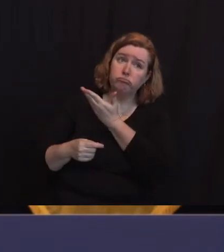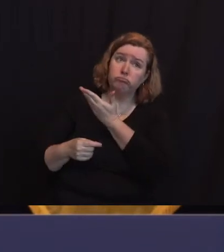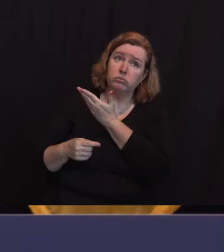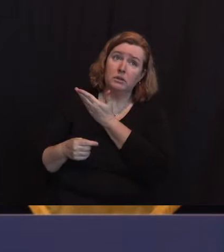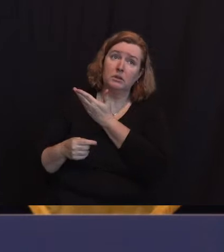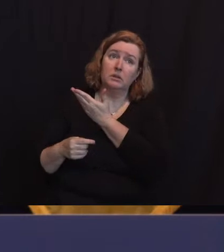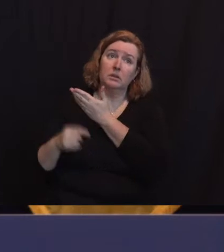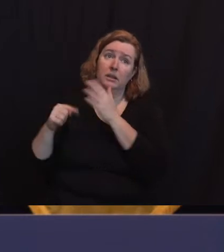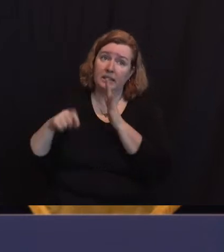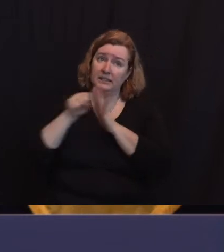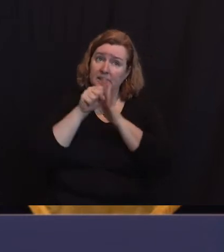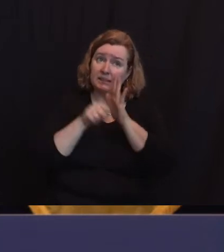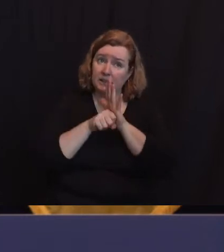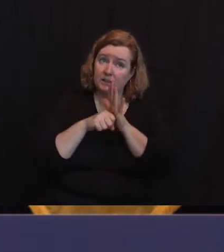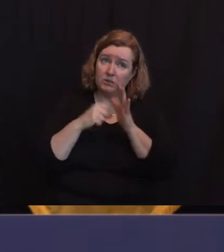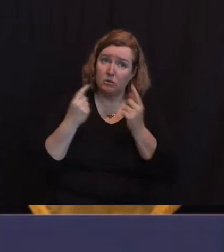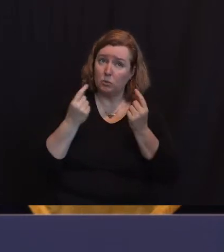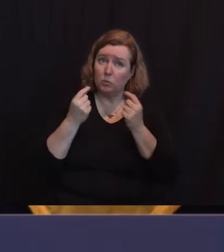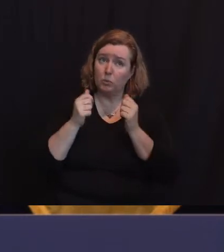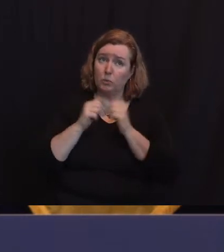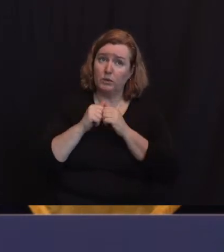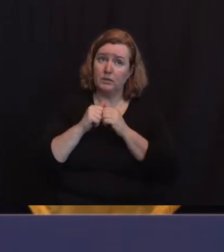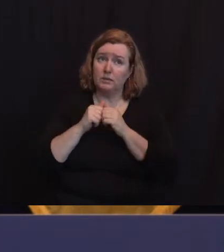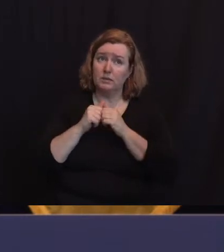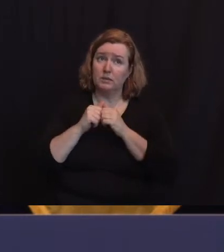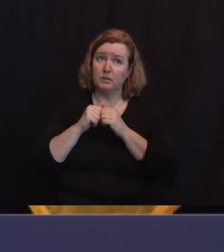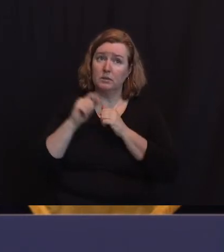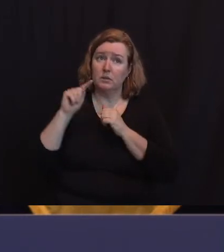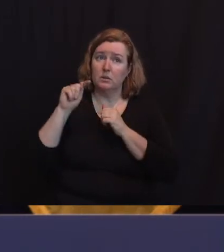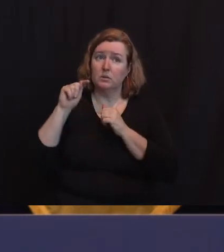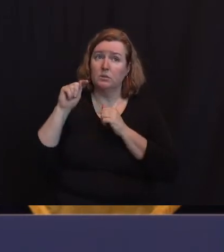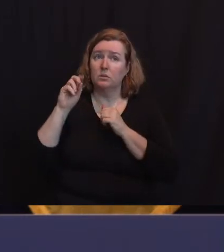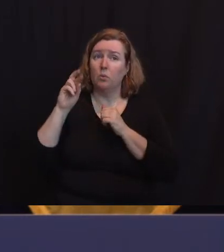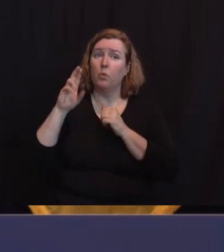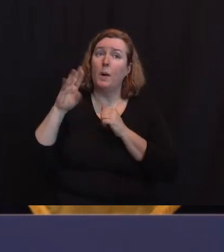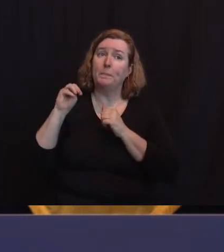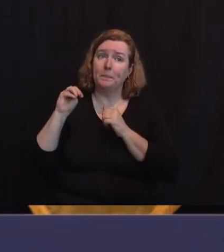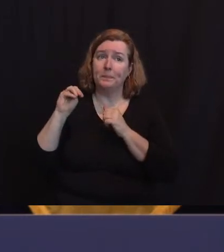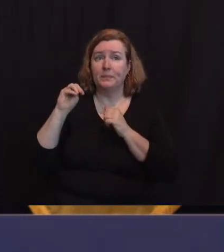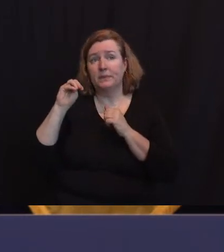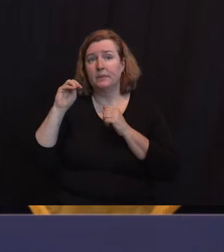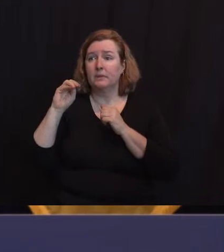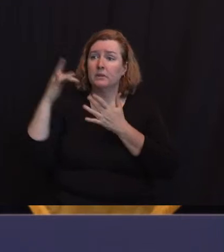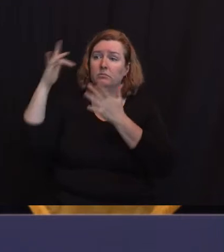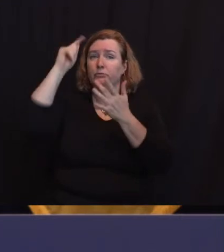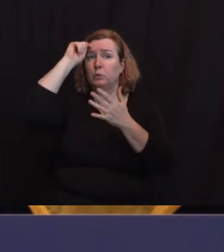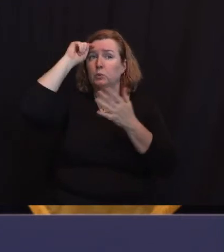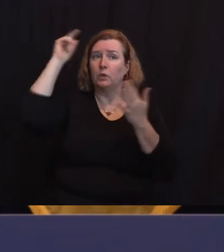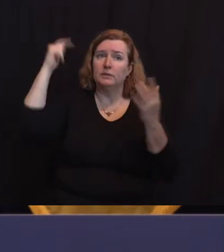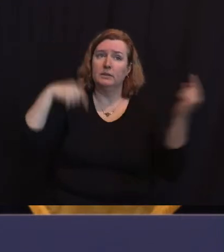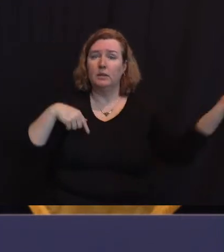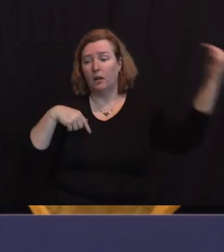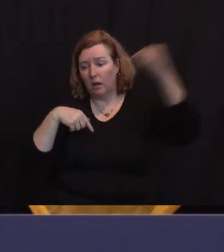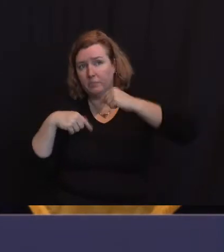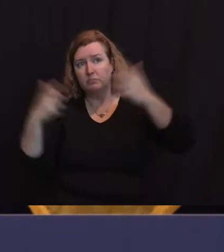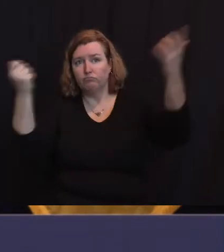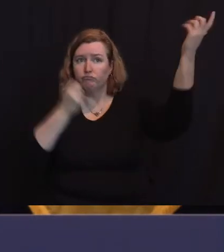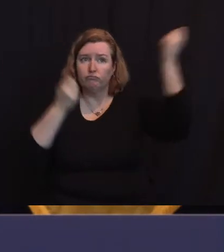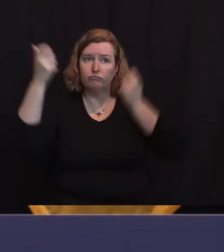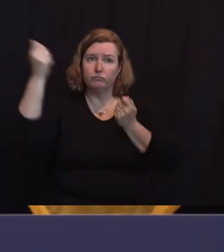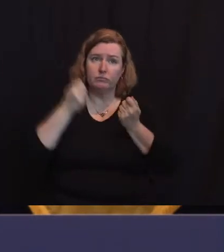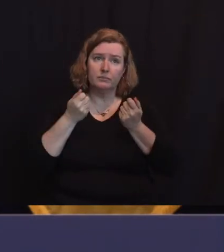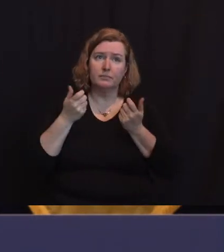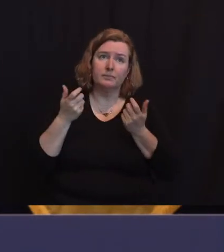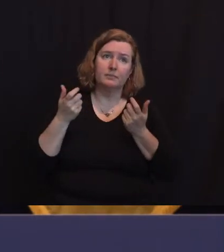state intends to deal with tourism to its beaches or perhaps to a golf course in Bedminster from the congressman